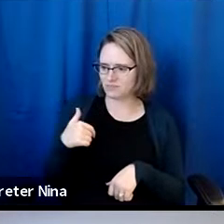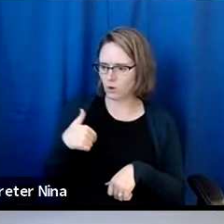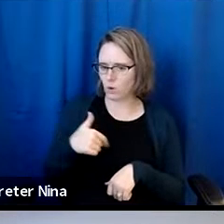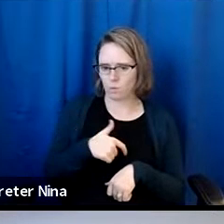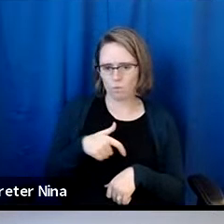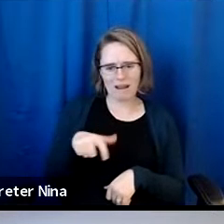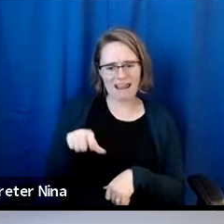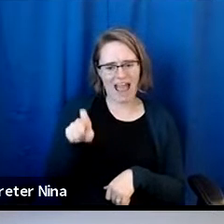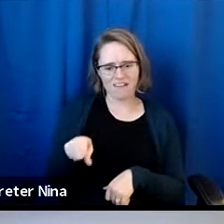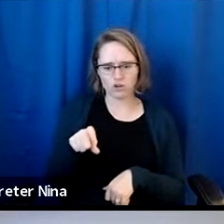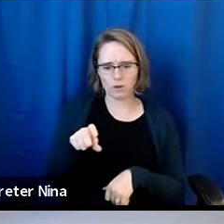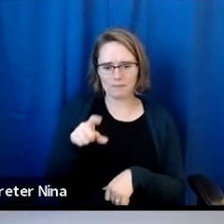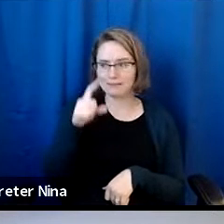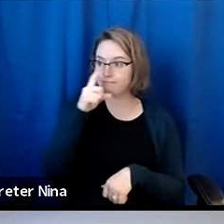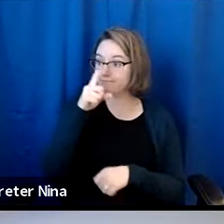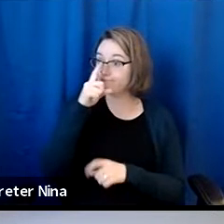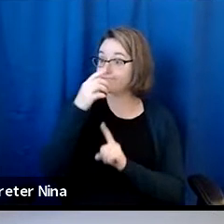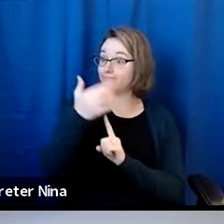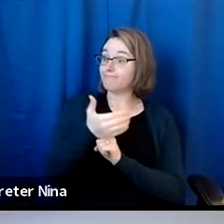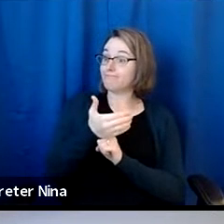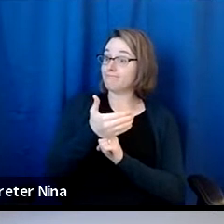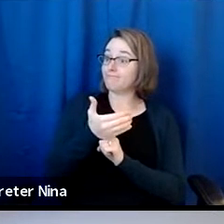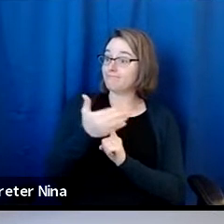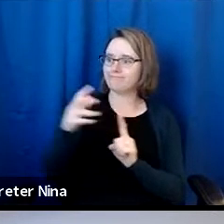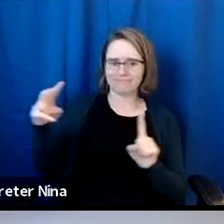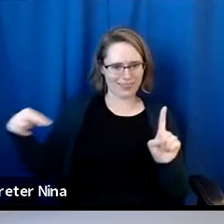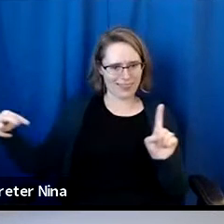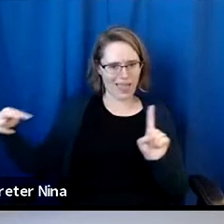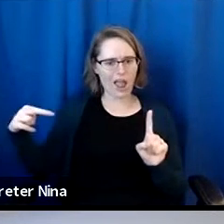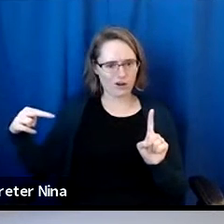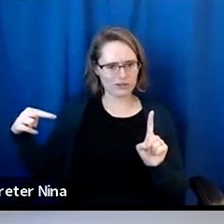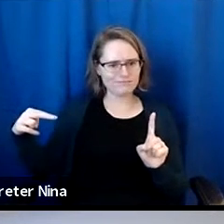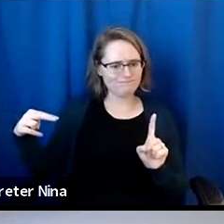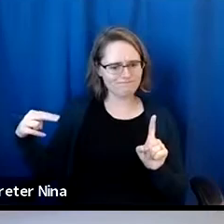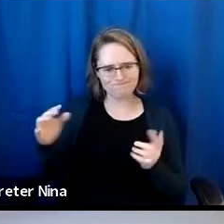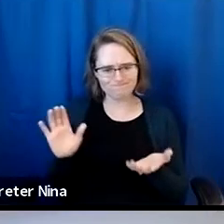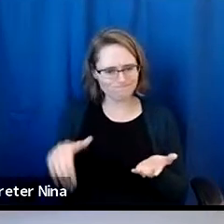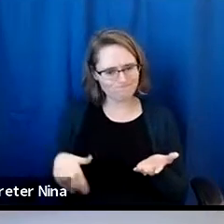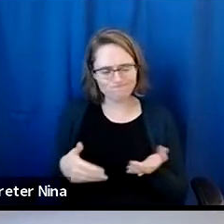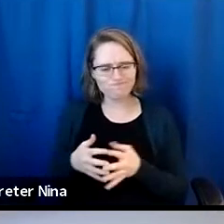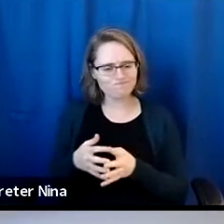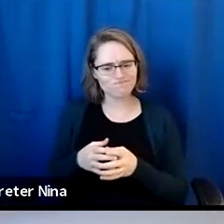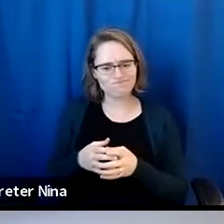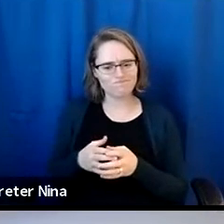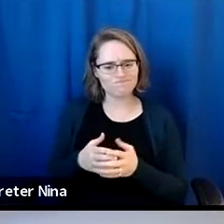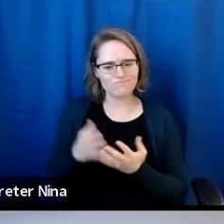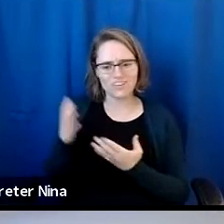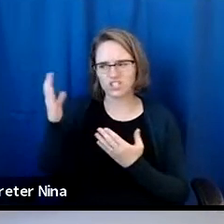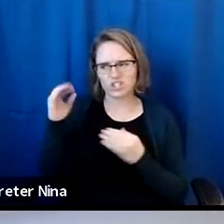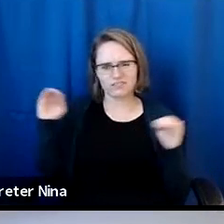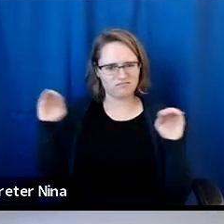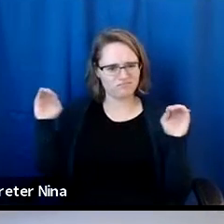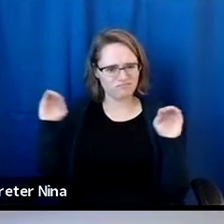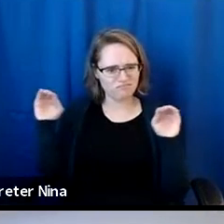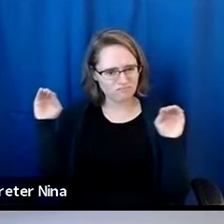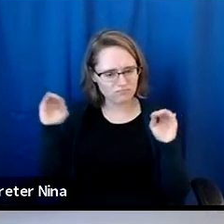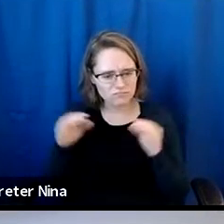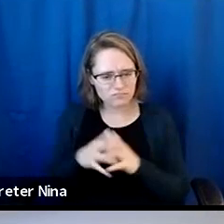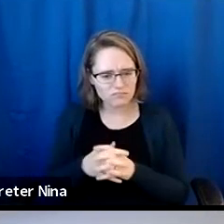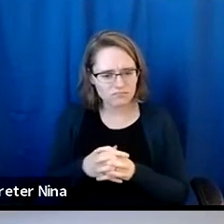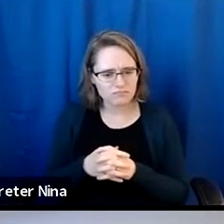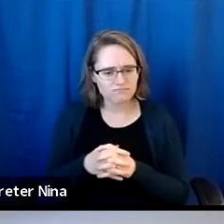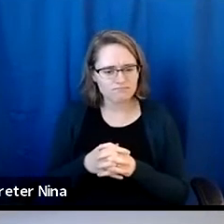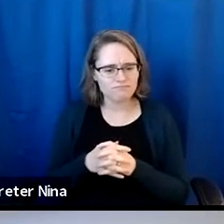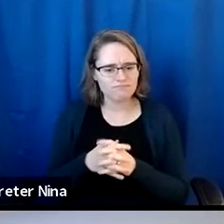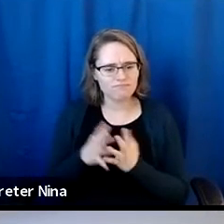be almost imposters to the perspective of the position. And that serves no one. That serves no one. It